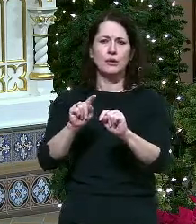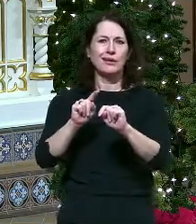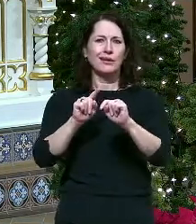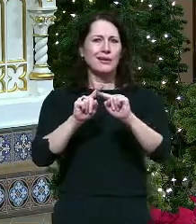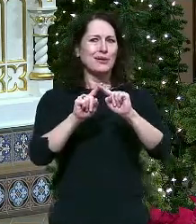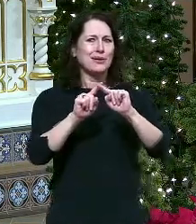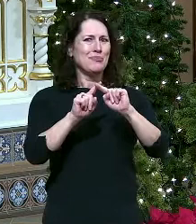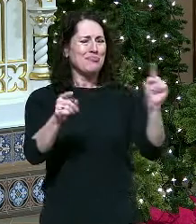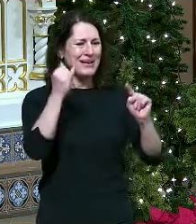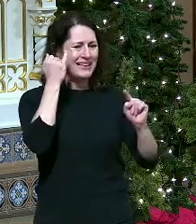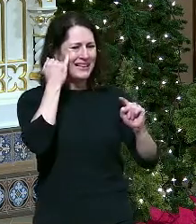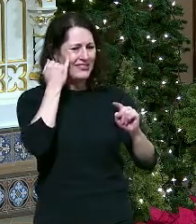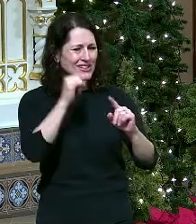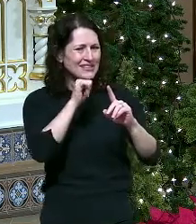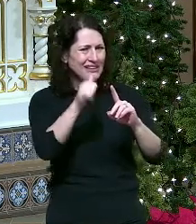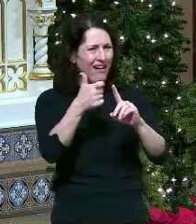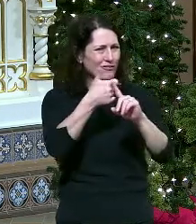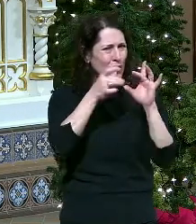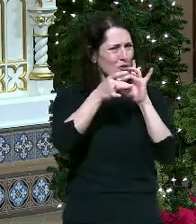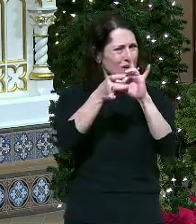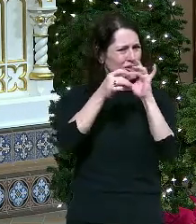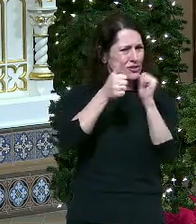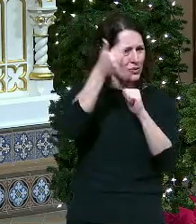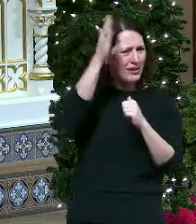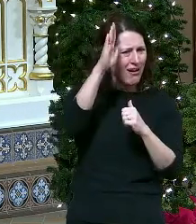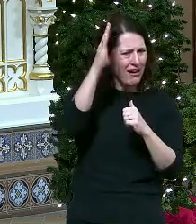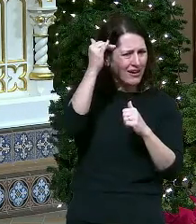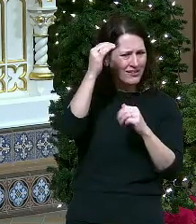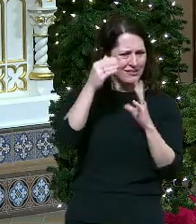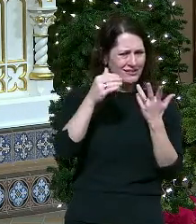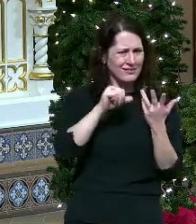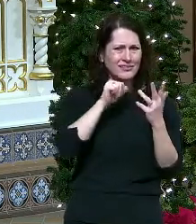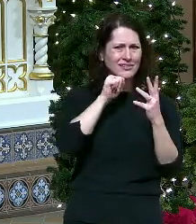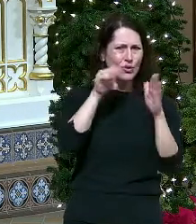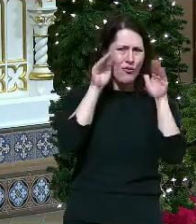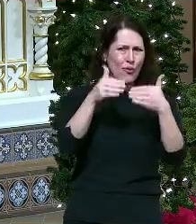But if it's not coming from that relationship,